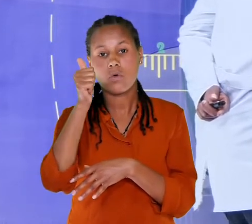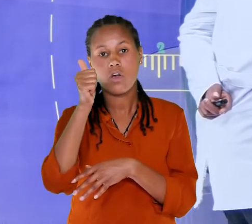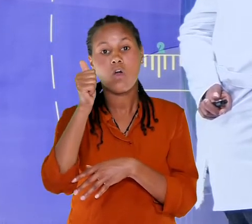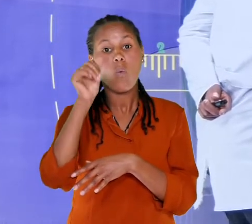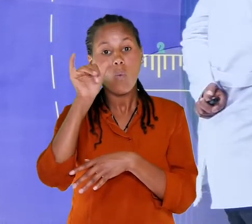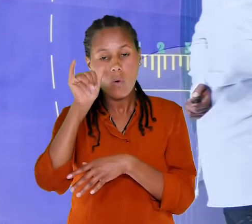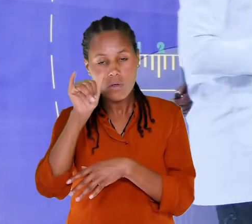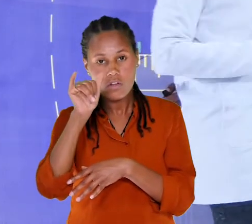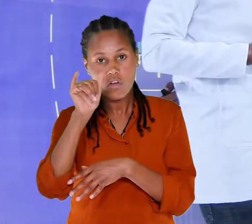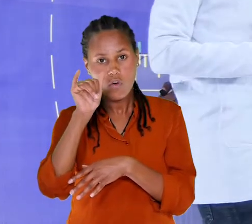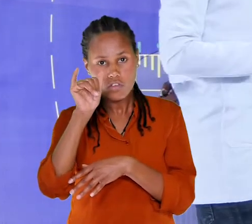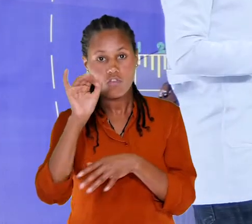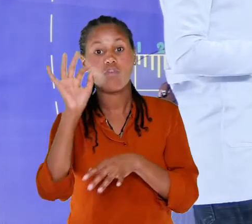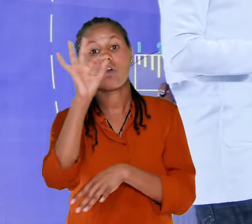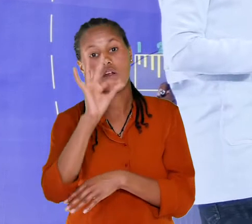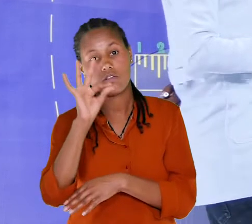A Y, Friday.